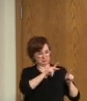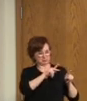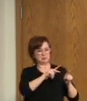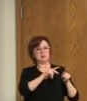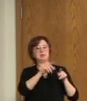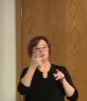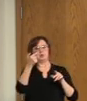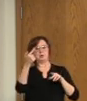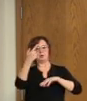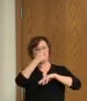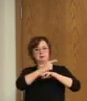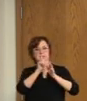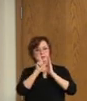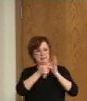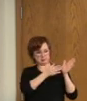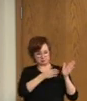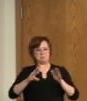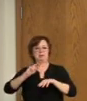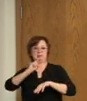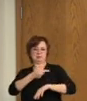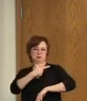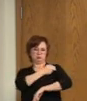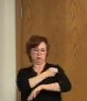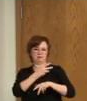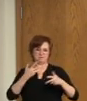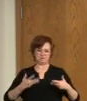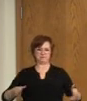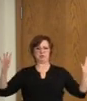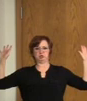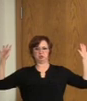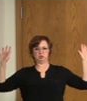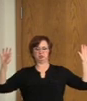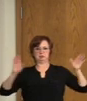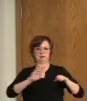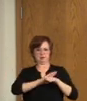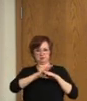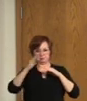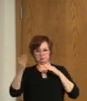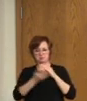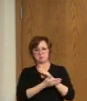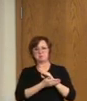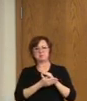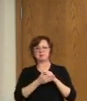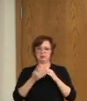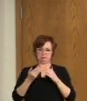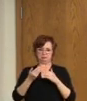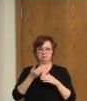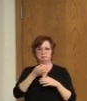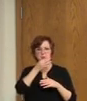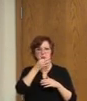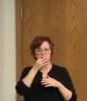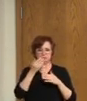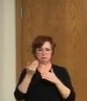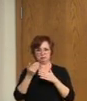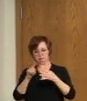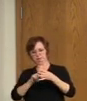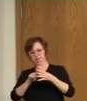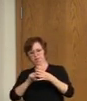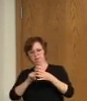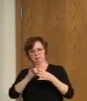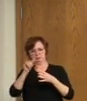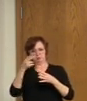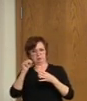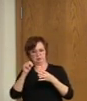year, we will have our first Saskatchewan residents who are fully vaccinated against COVID-19.